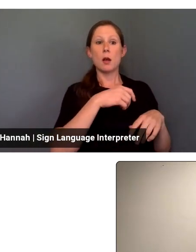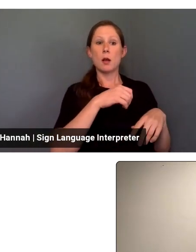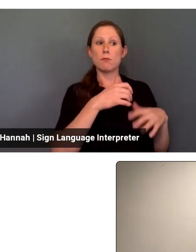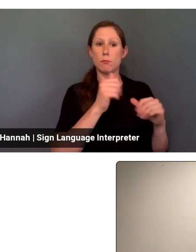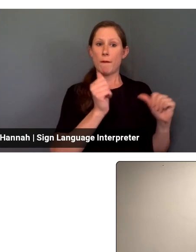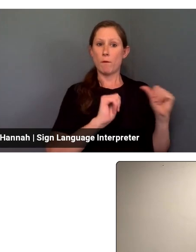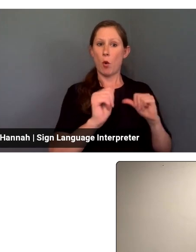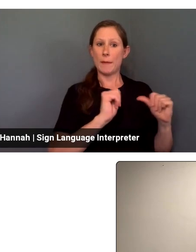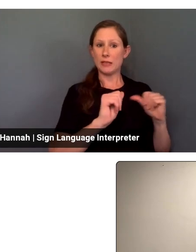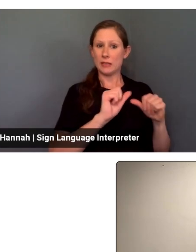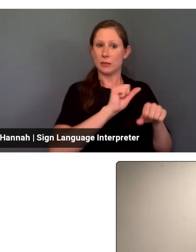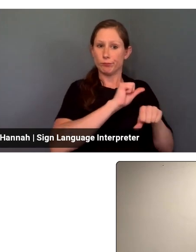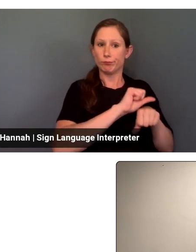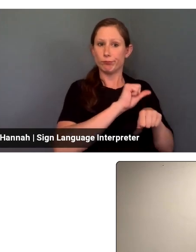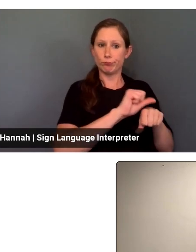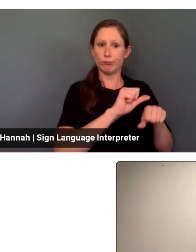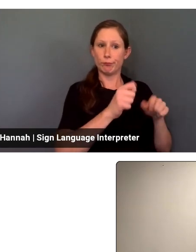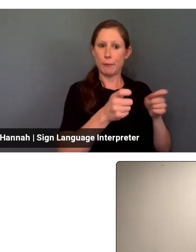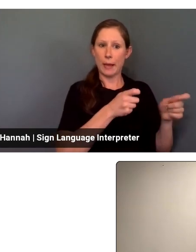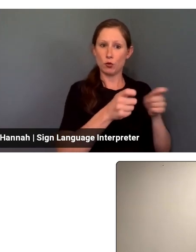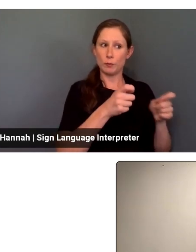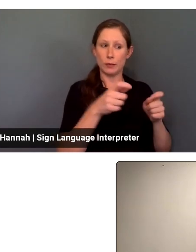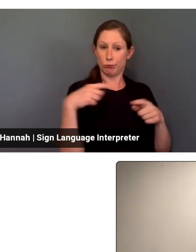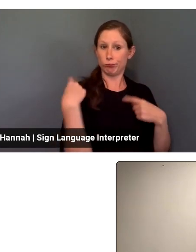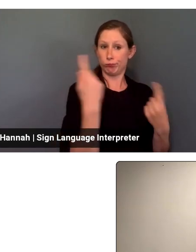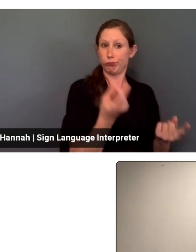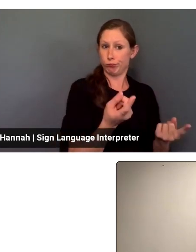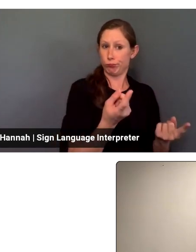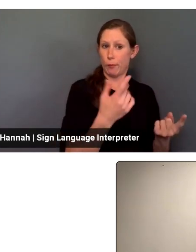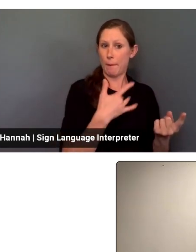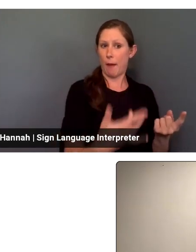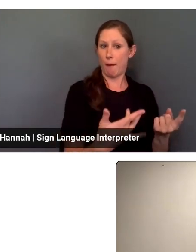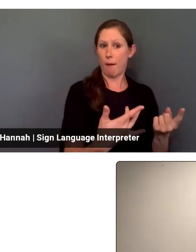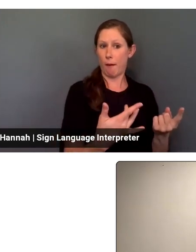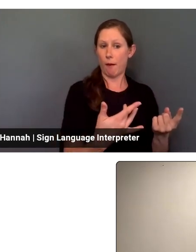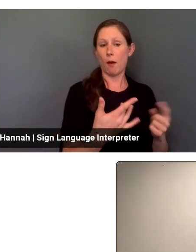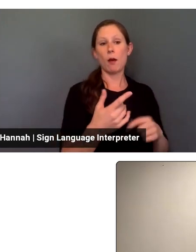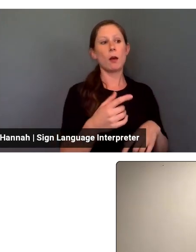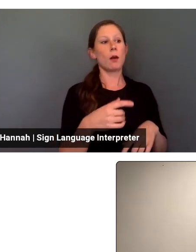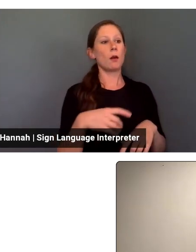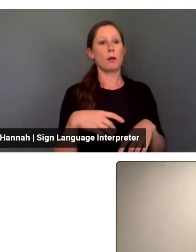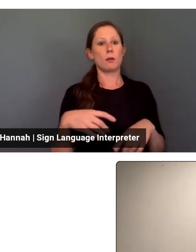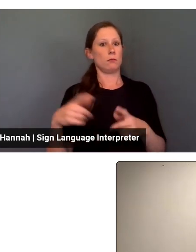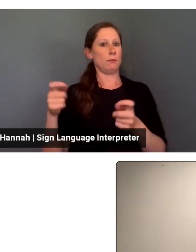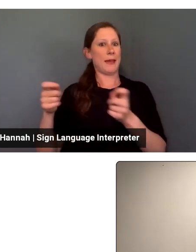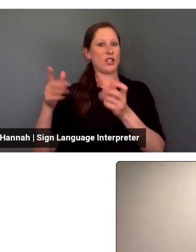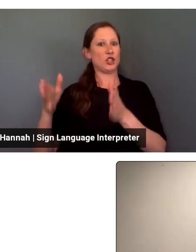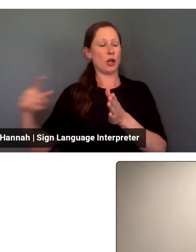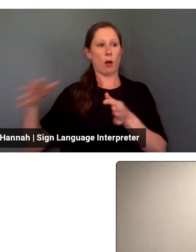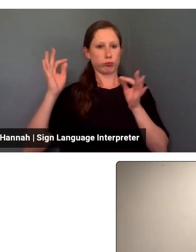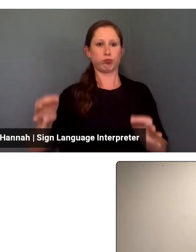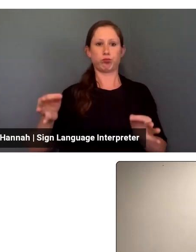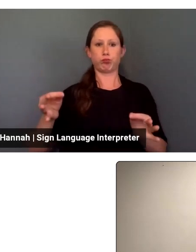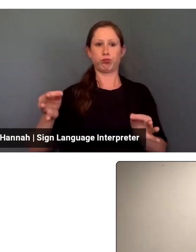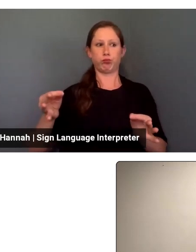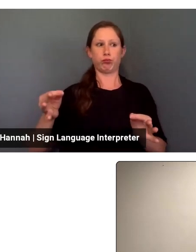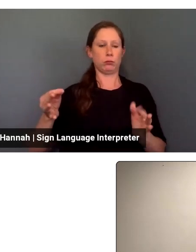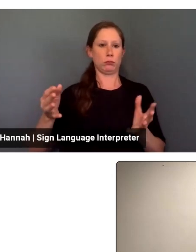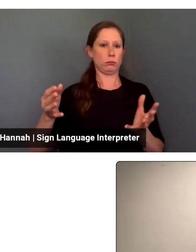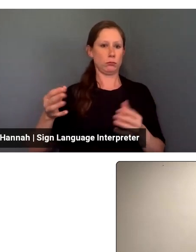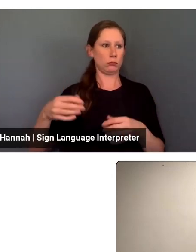done, it's really at the whim of the manager, right? Mm. How is the